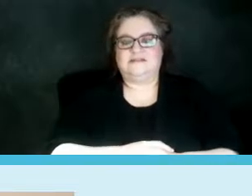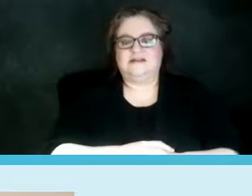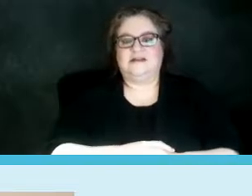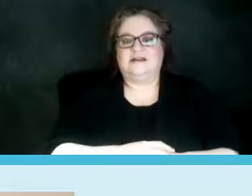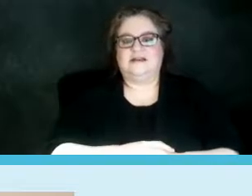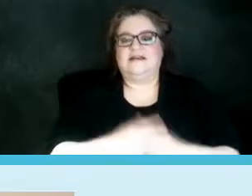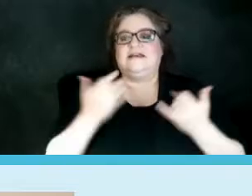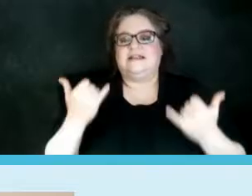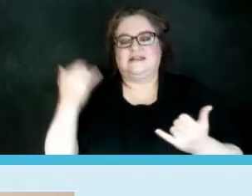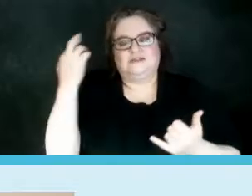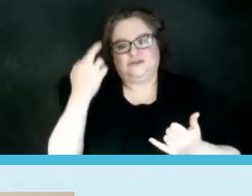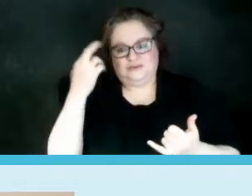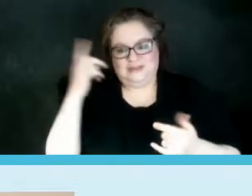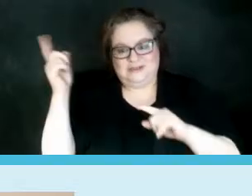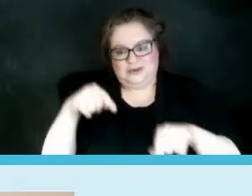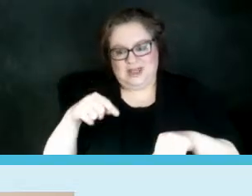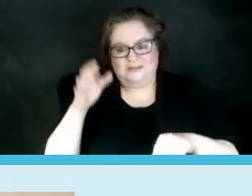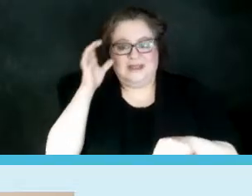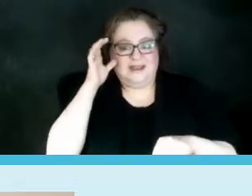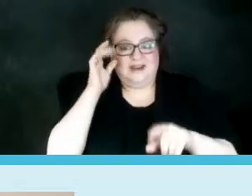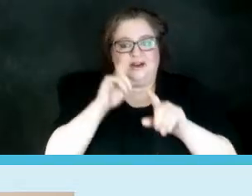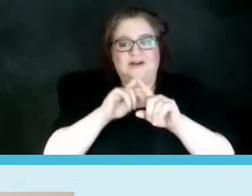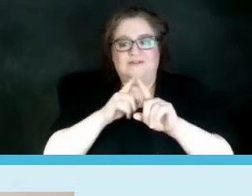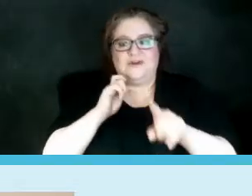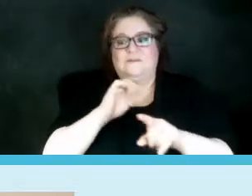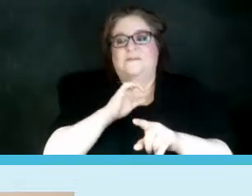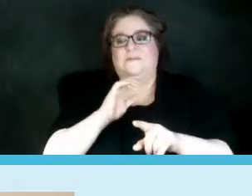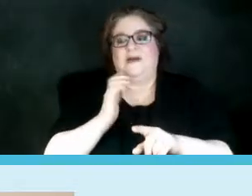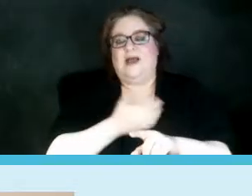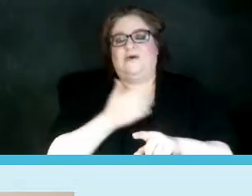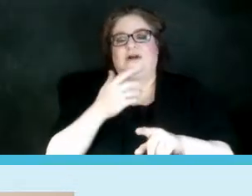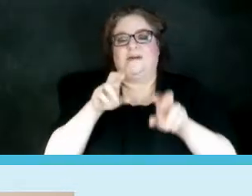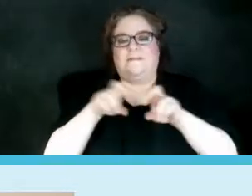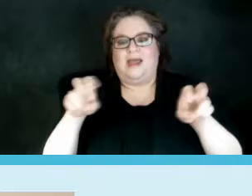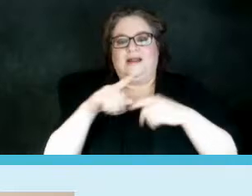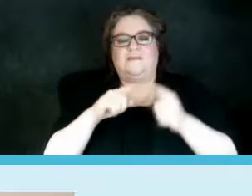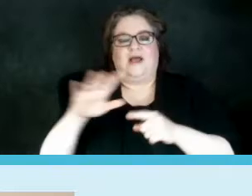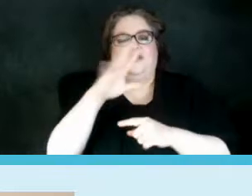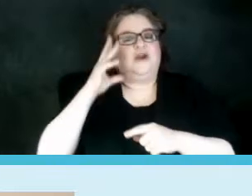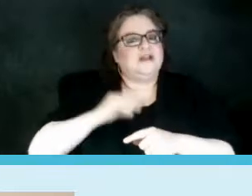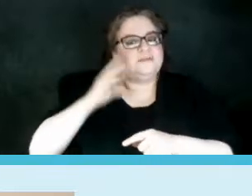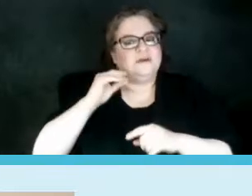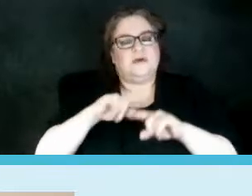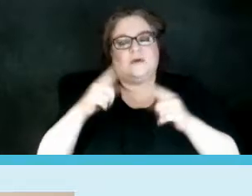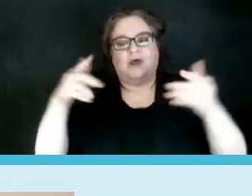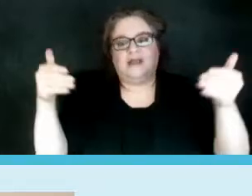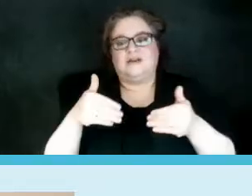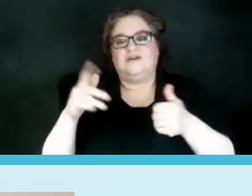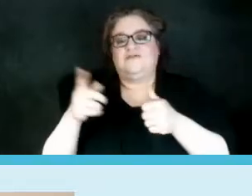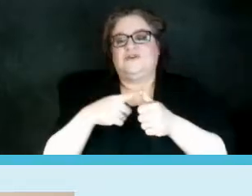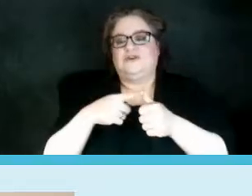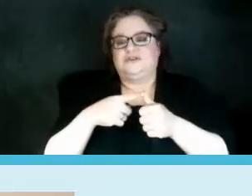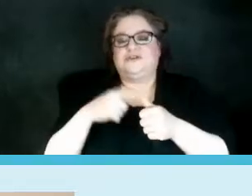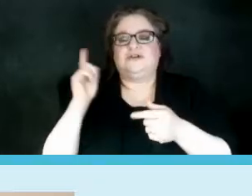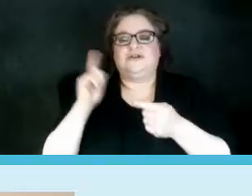really came for, to hear from our panelists about their experience, but I want to introduce you first